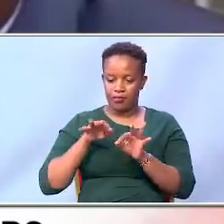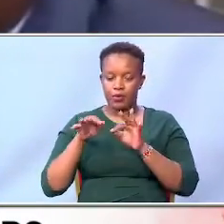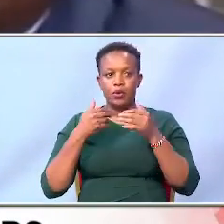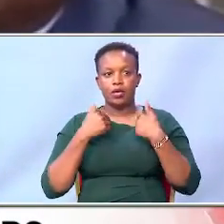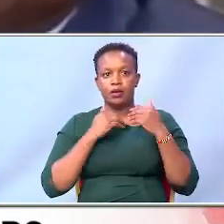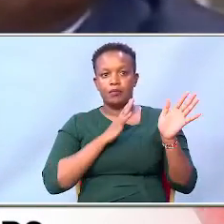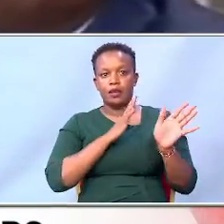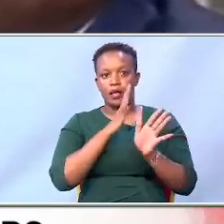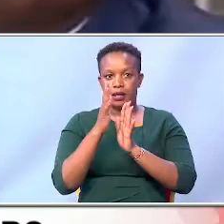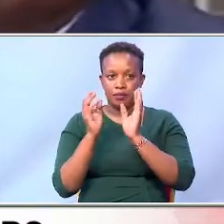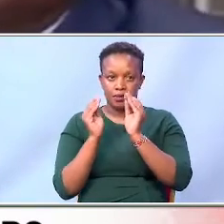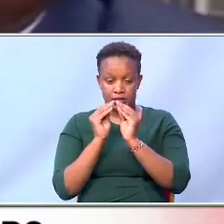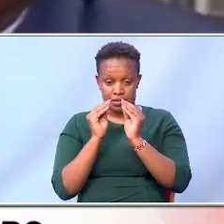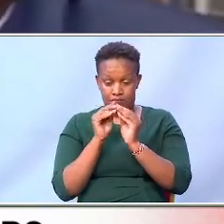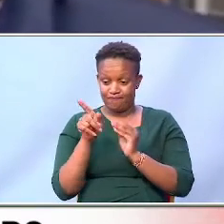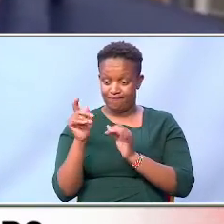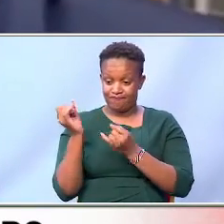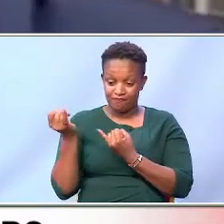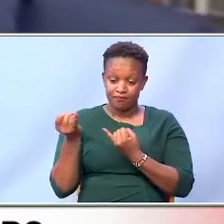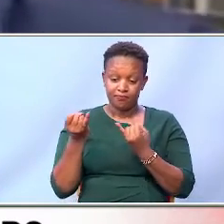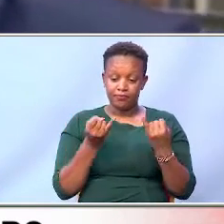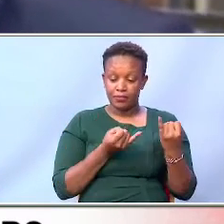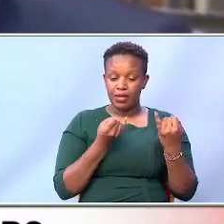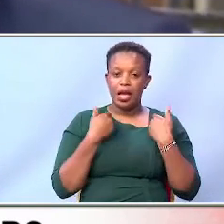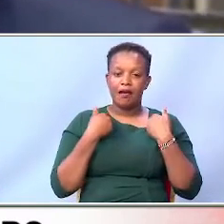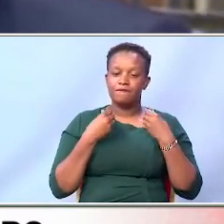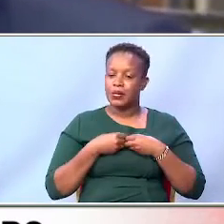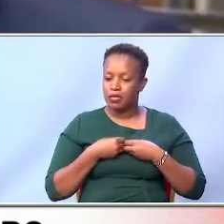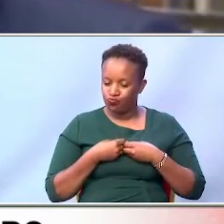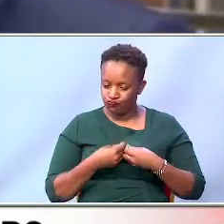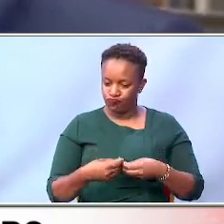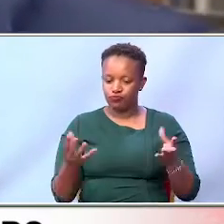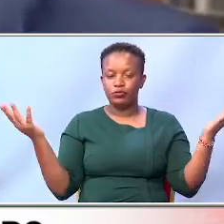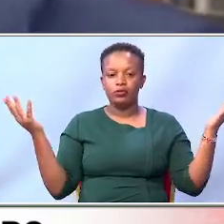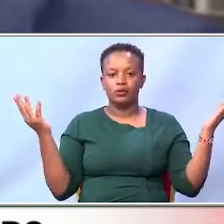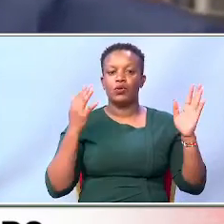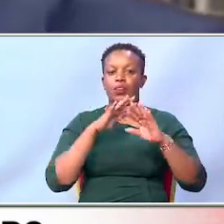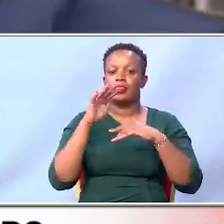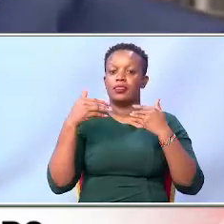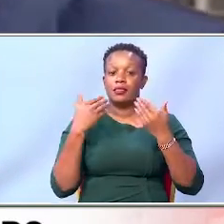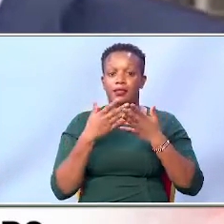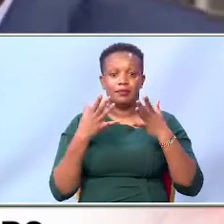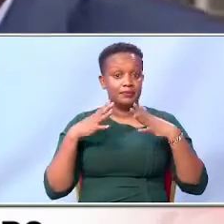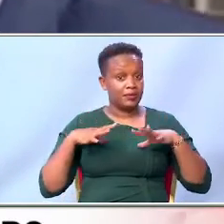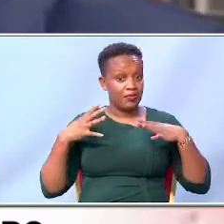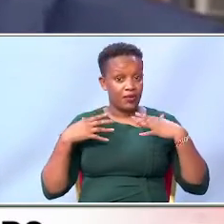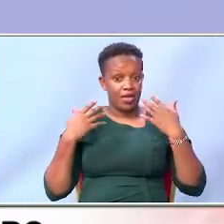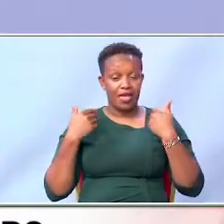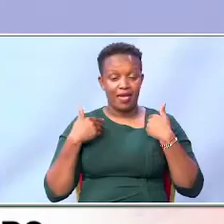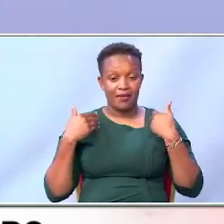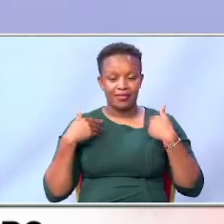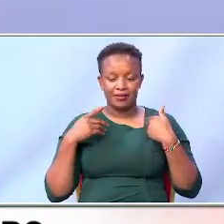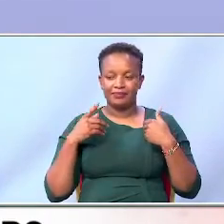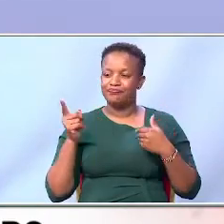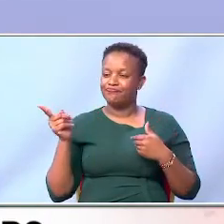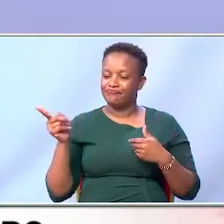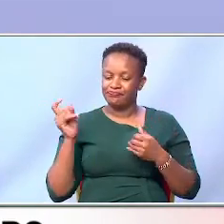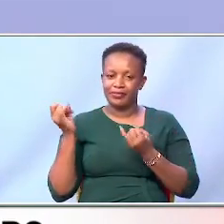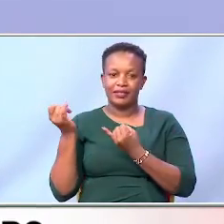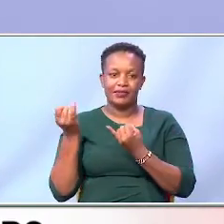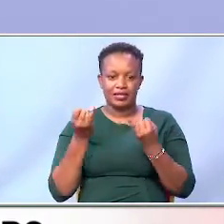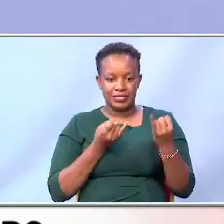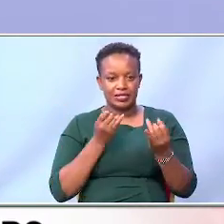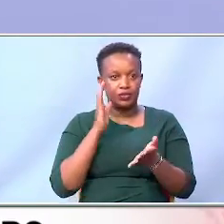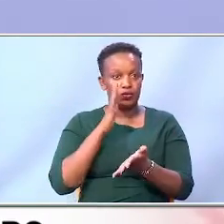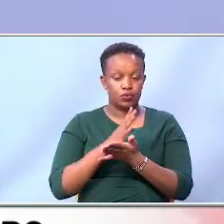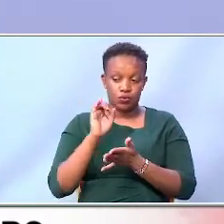That invitation has gone out and it is to everybody. So it is not, the invitation is to everybody. This comes as